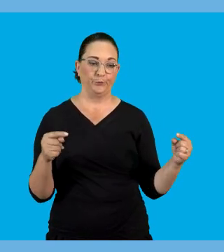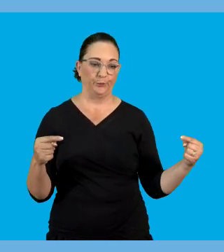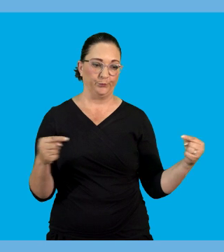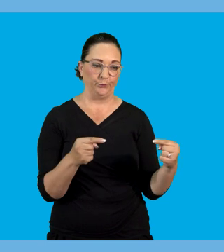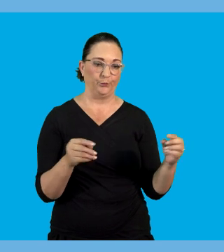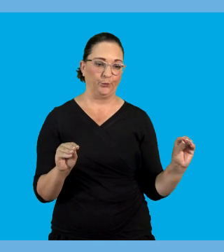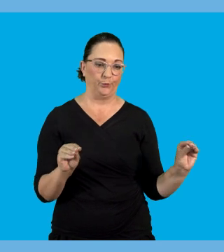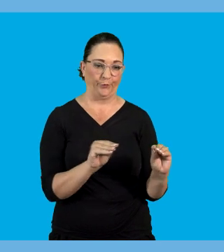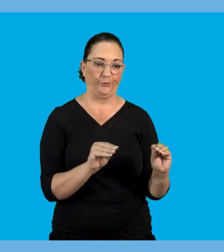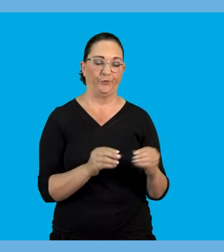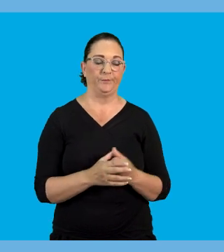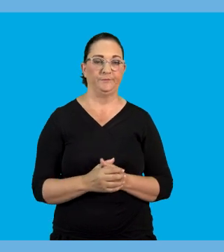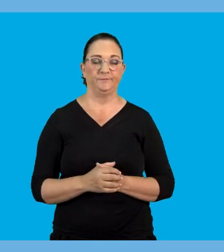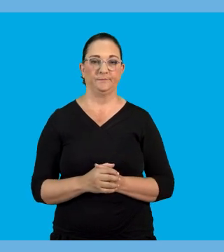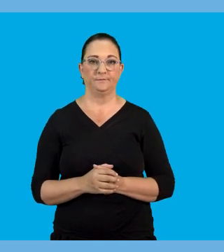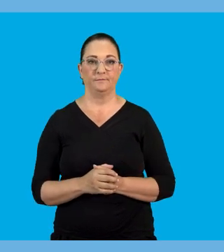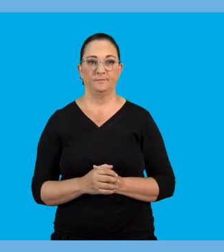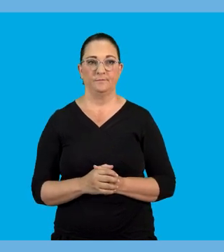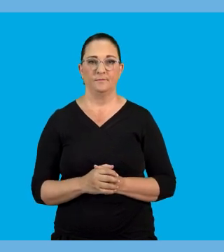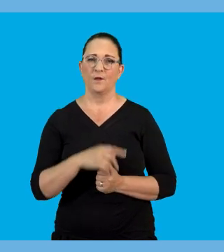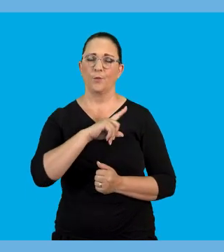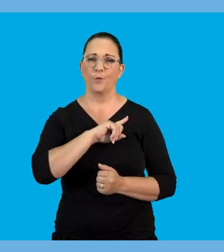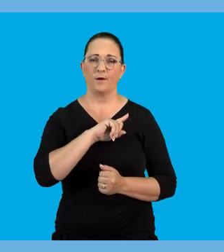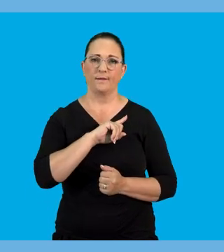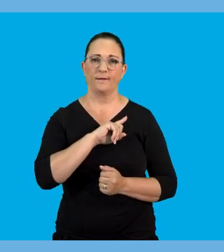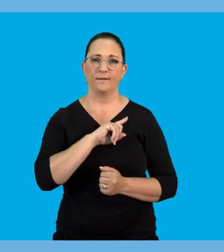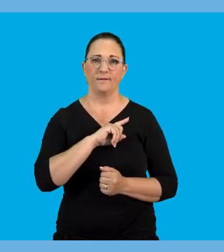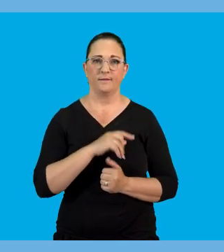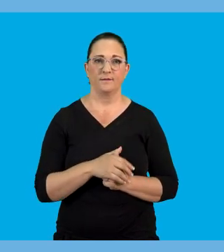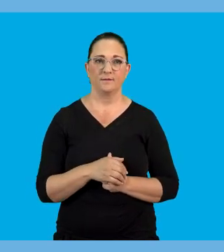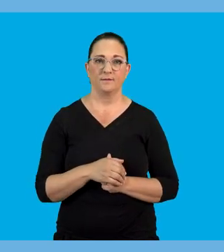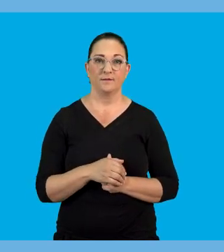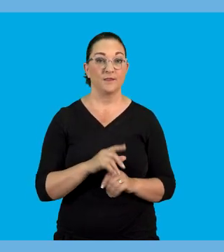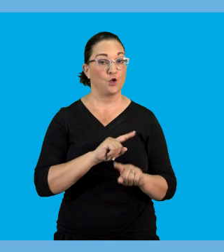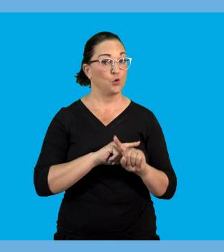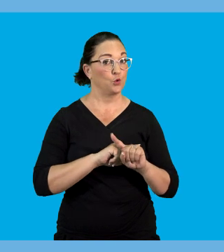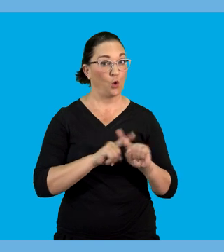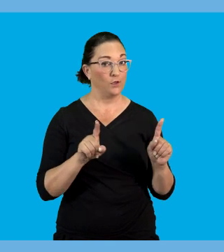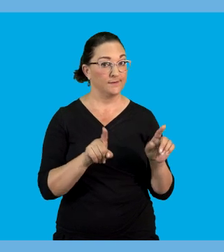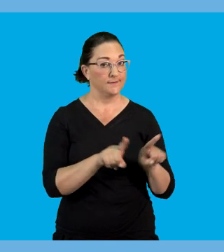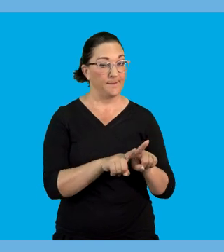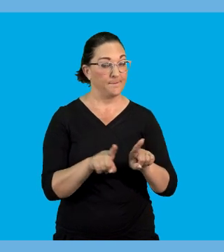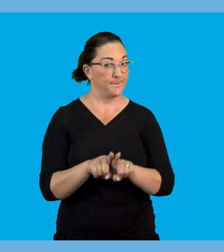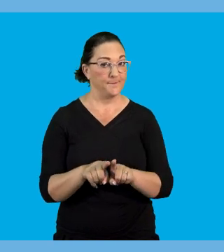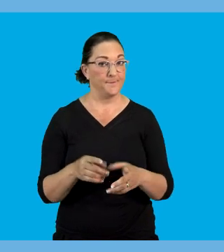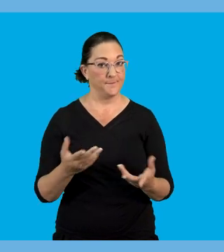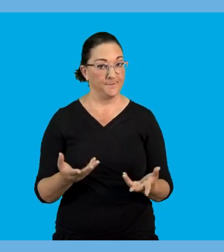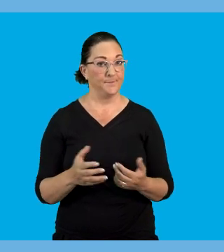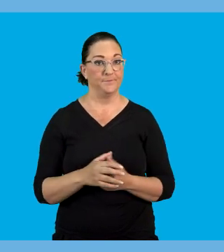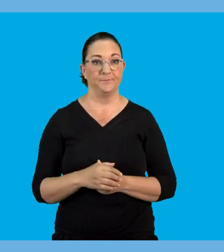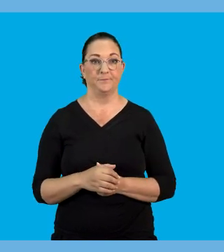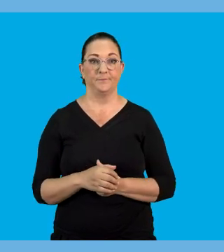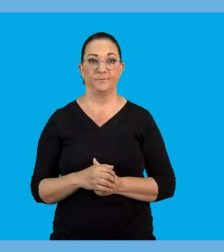move closer to each other. Why? Because unlike charges